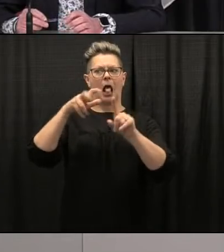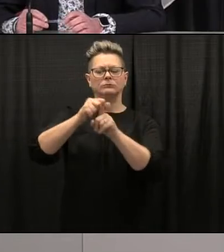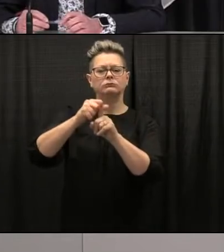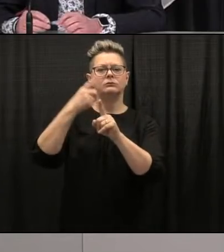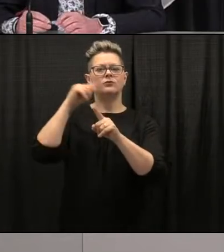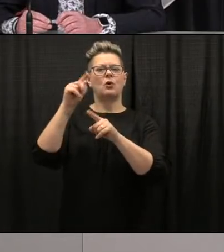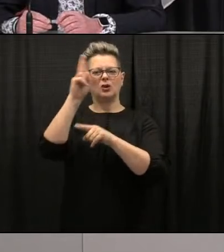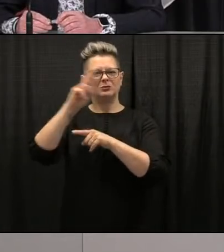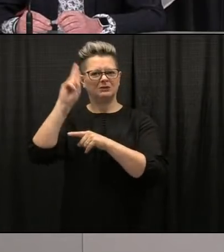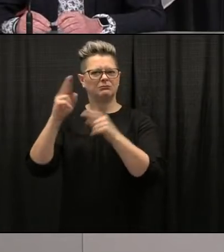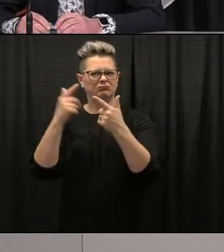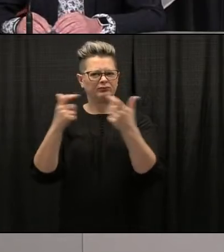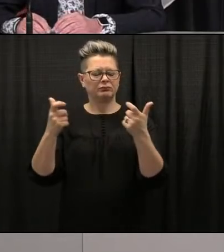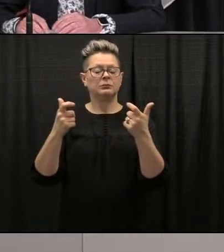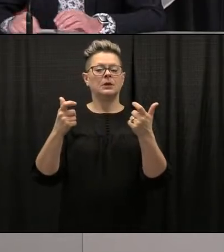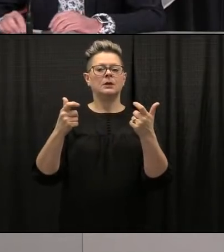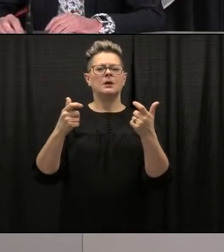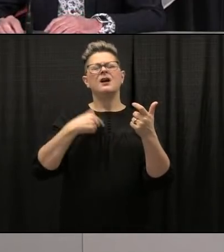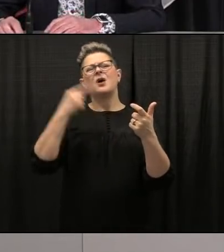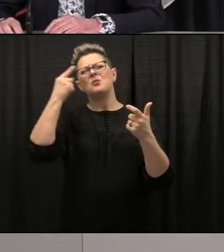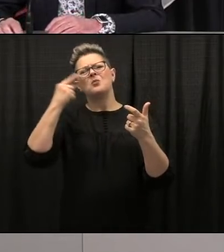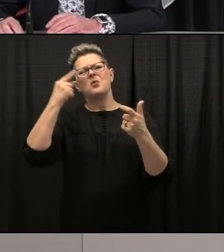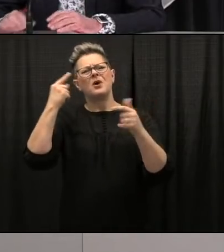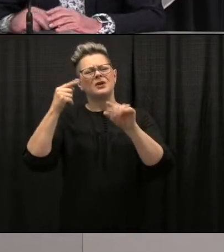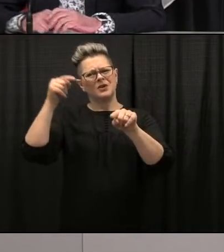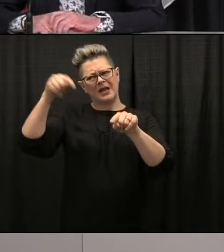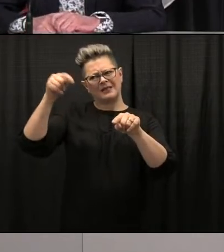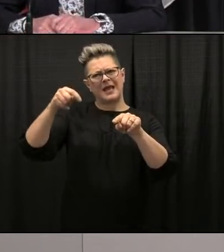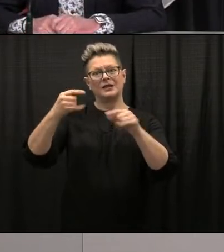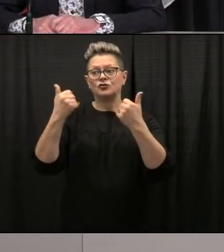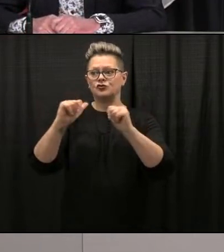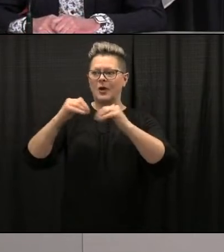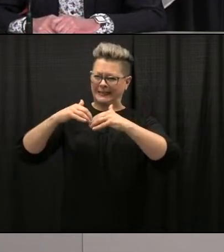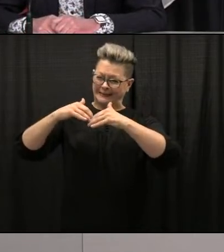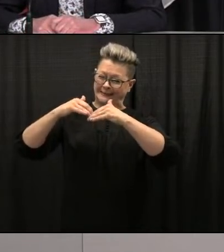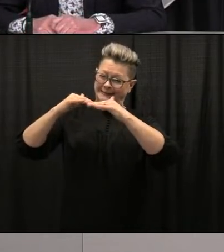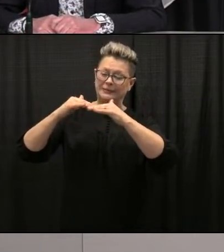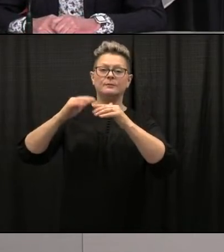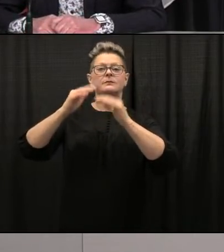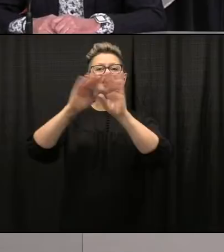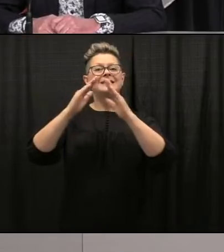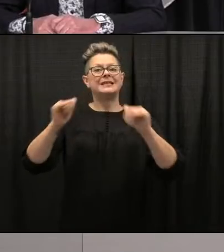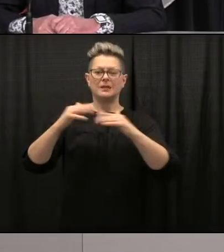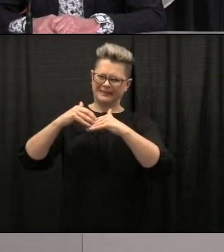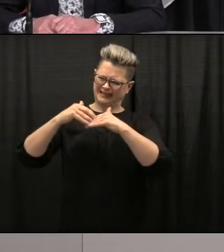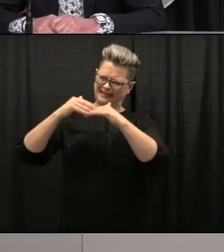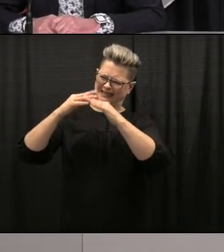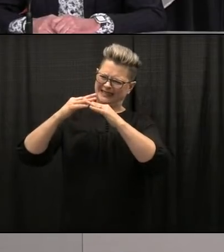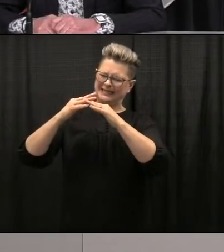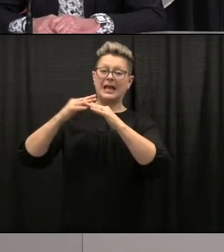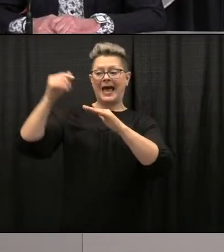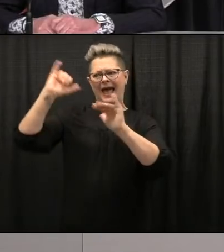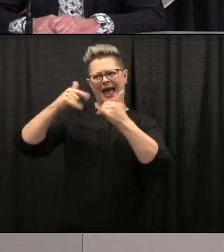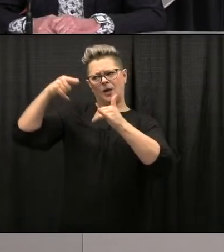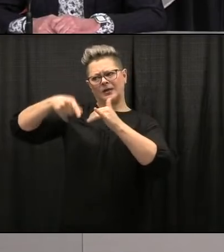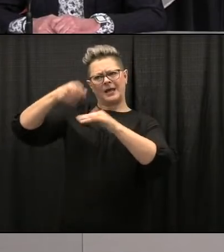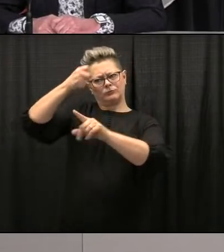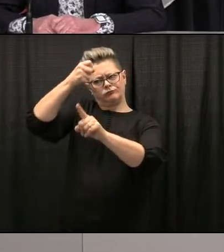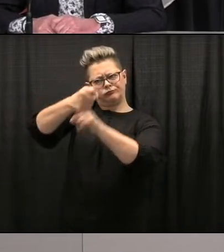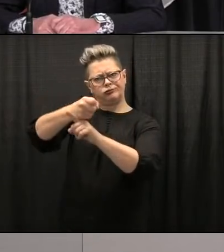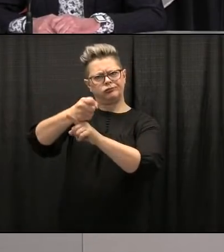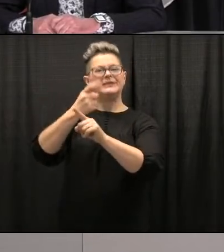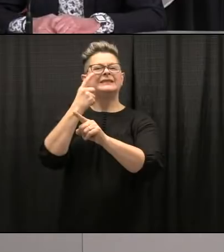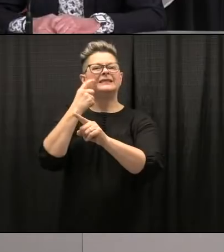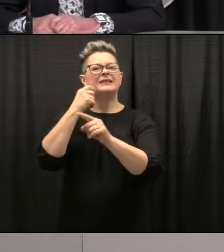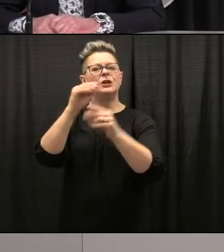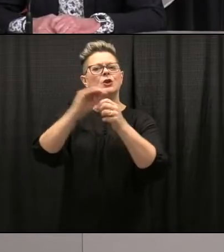have a comment on what sort of impact the ongoing efforts to restore the system may have had on the latest COVID wave. Did that